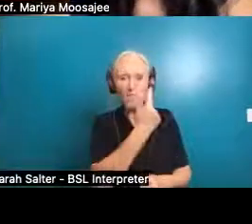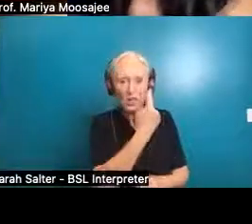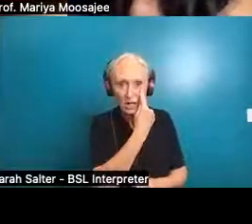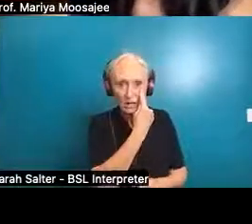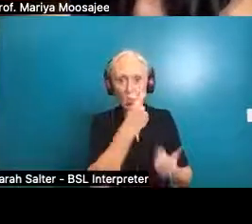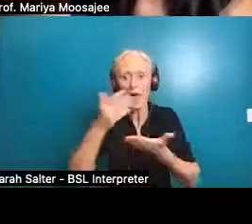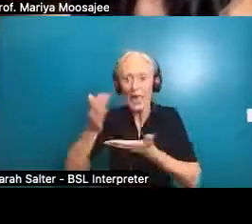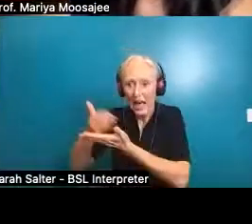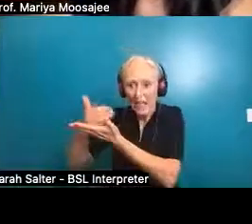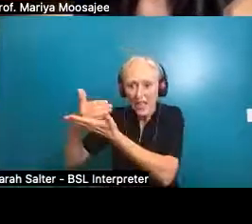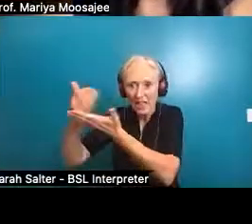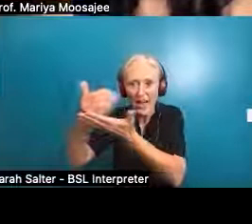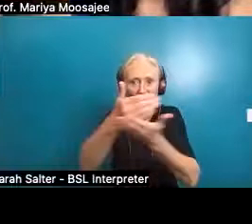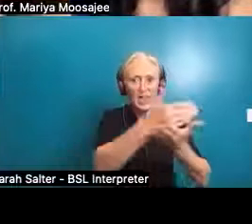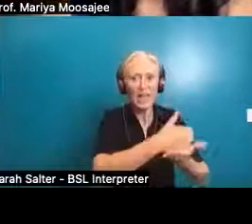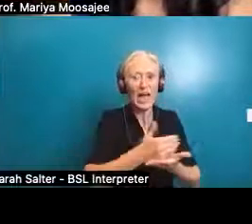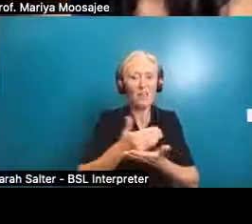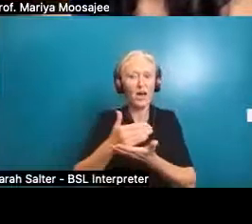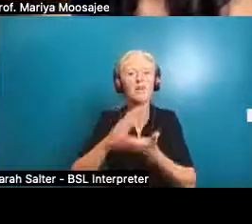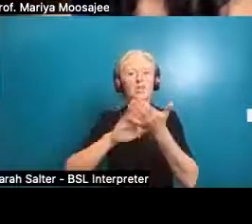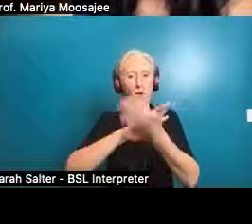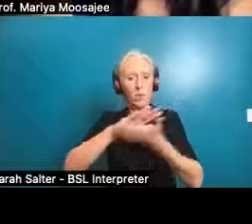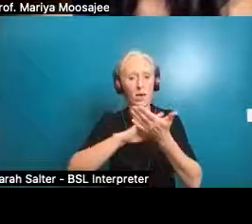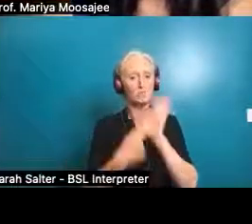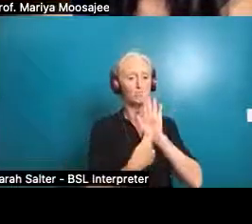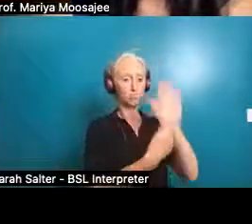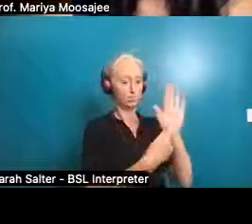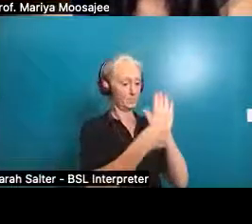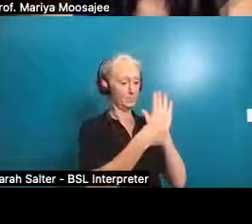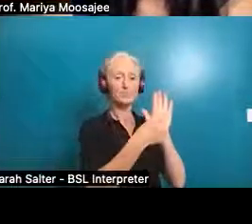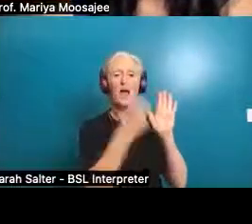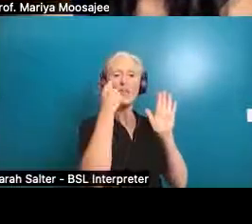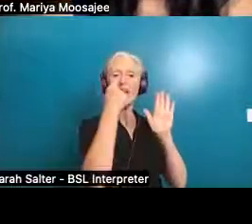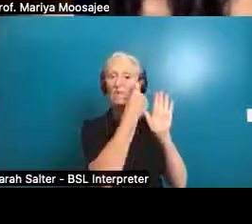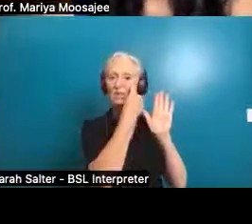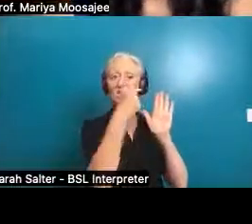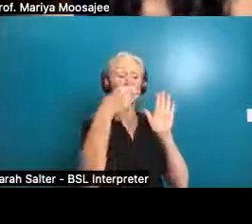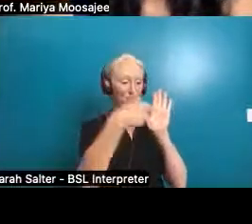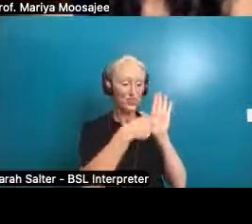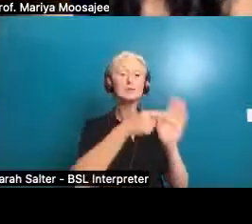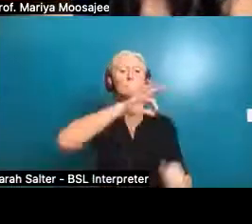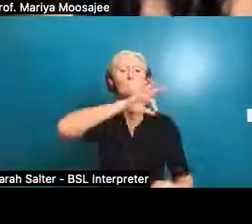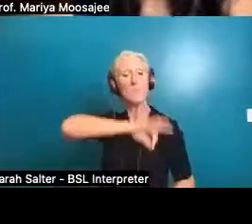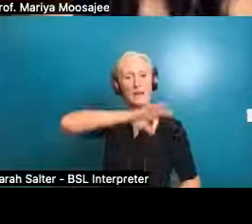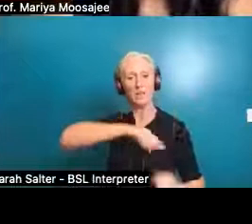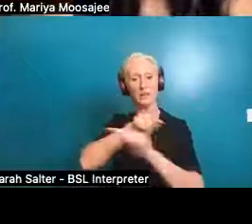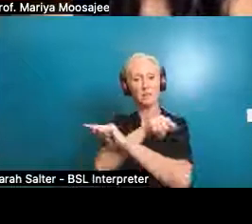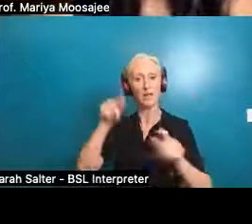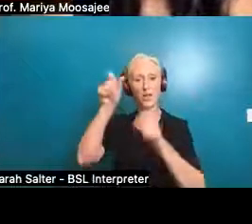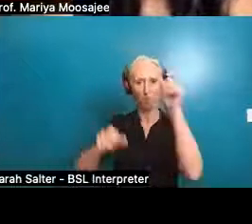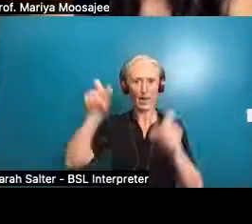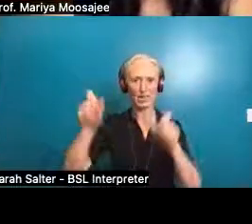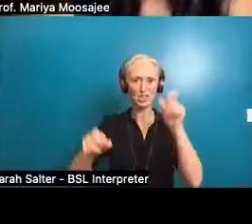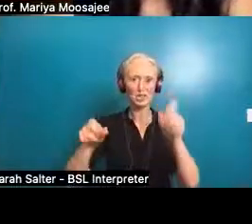patients that this intervention is actually beneficial for these patients. If after that trial, we do get